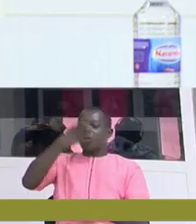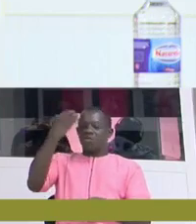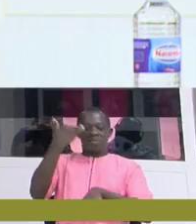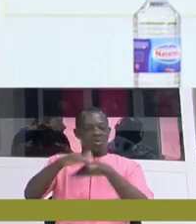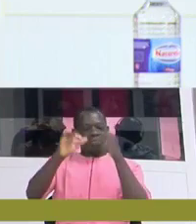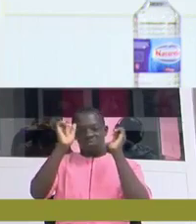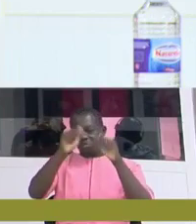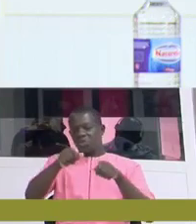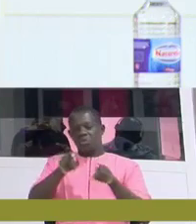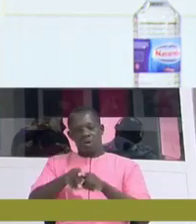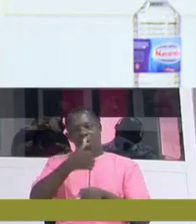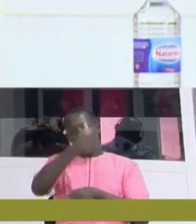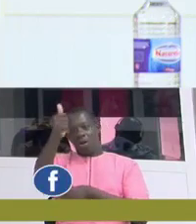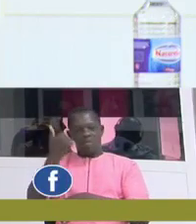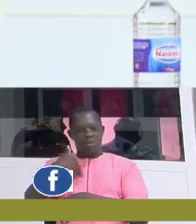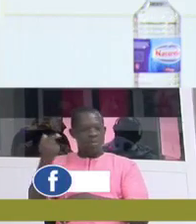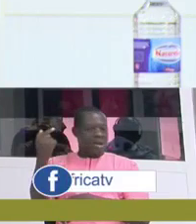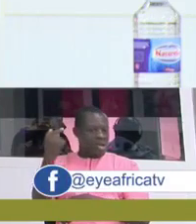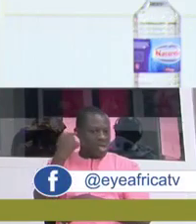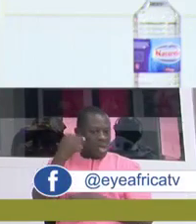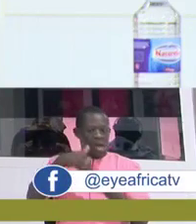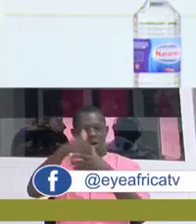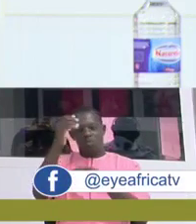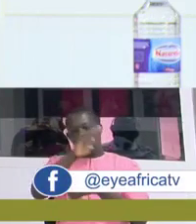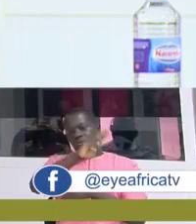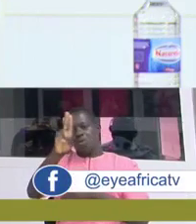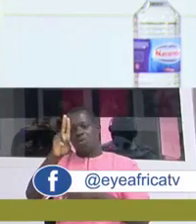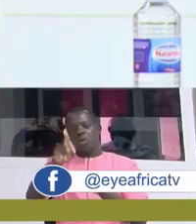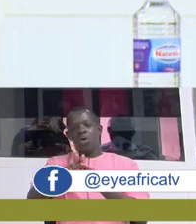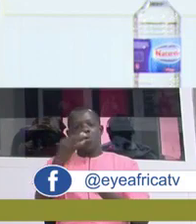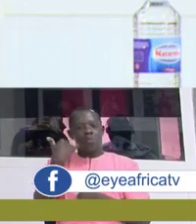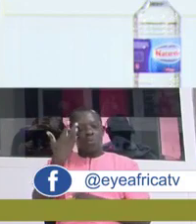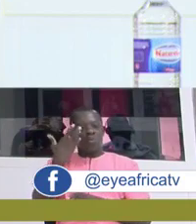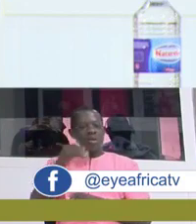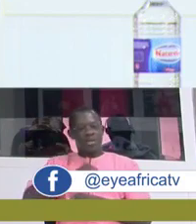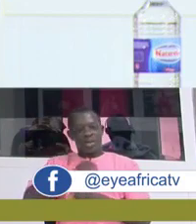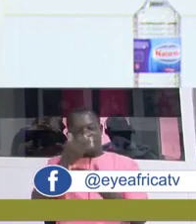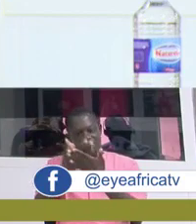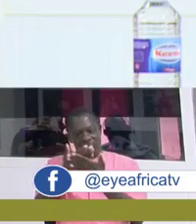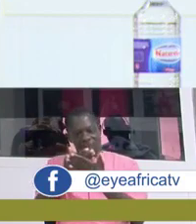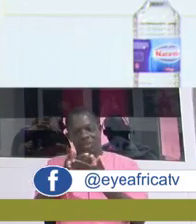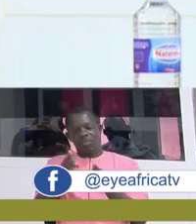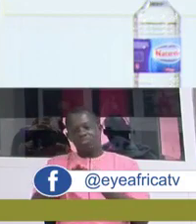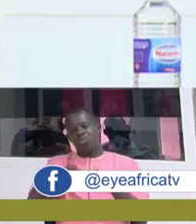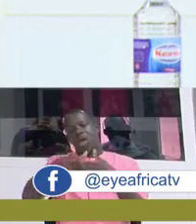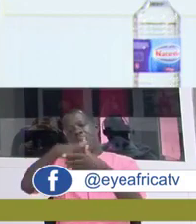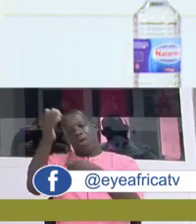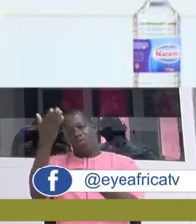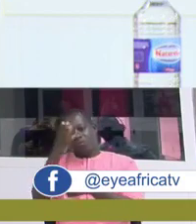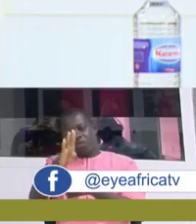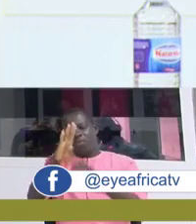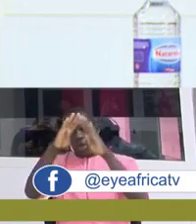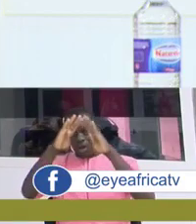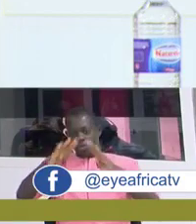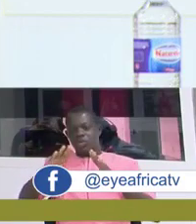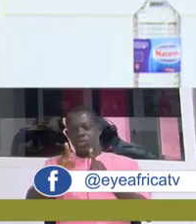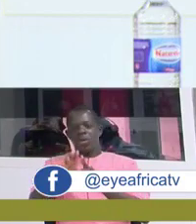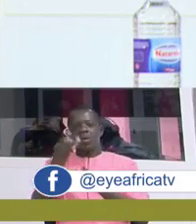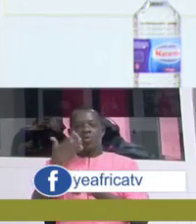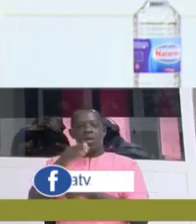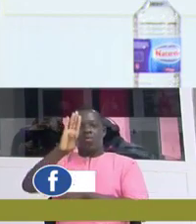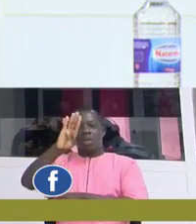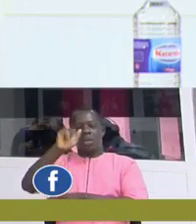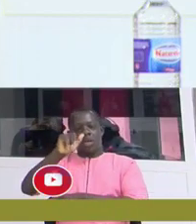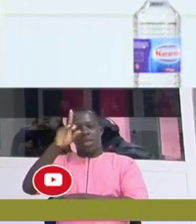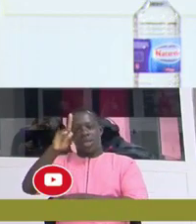my voice will not be heard outside. Na pareta. When it's done. Tesi finti. He'll go out. Nimbaji nata. When Baji comes,